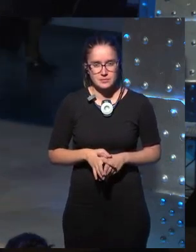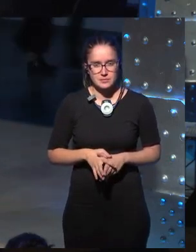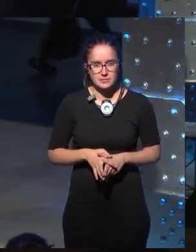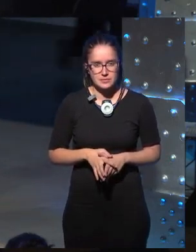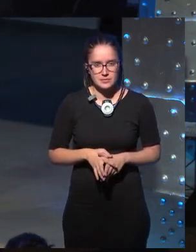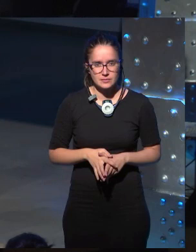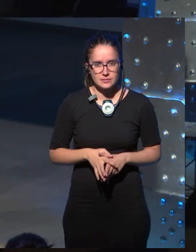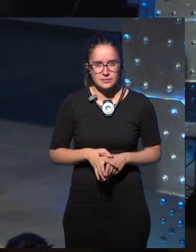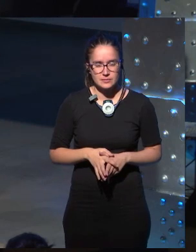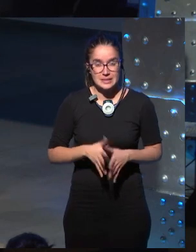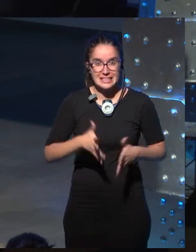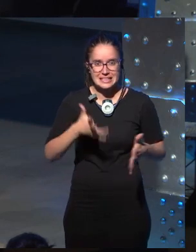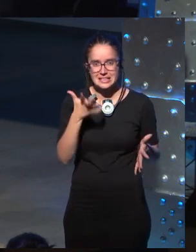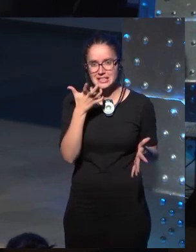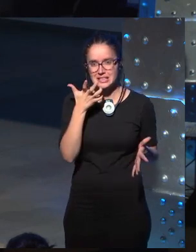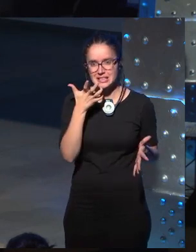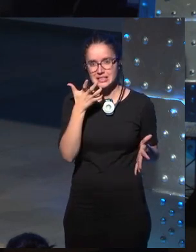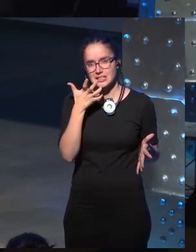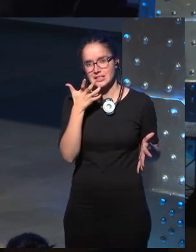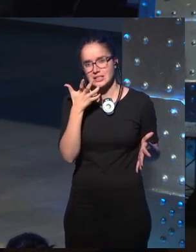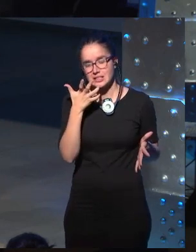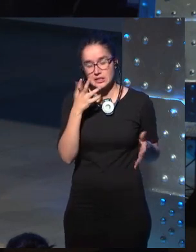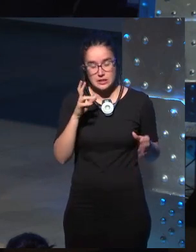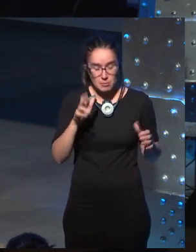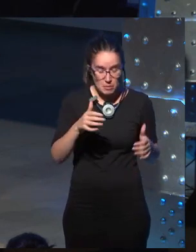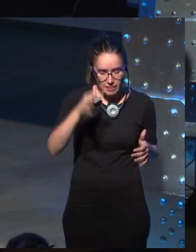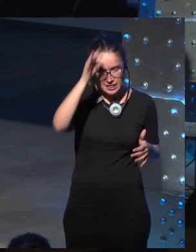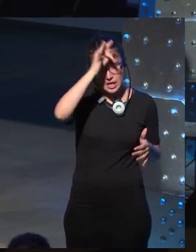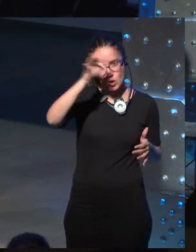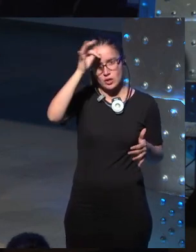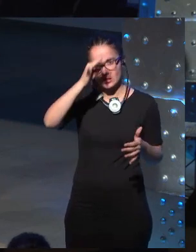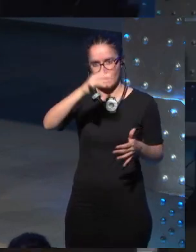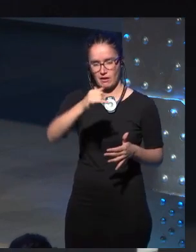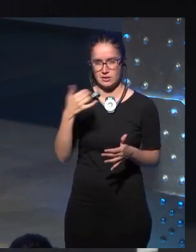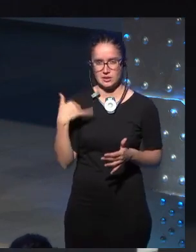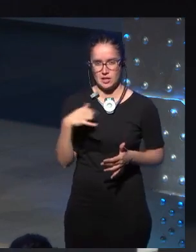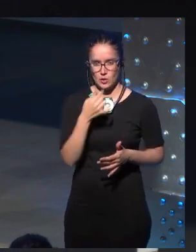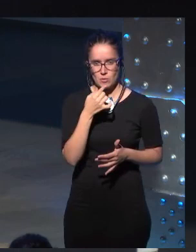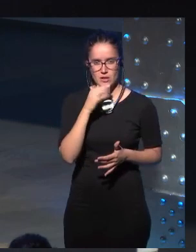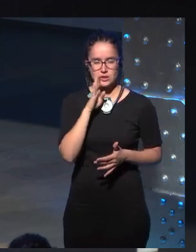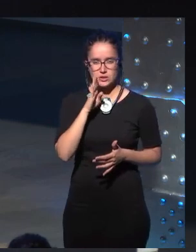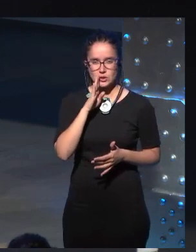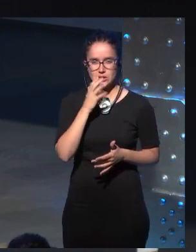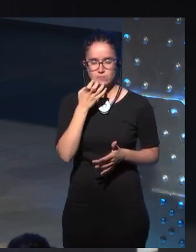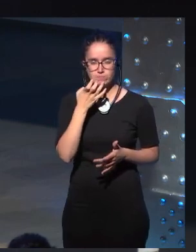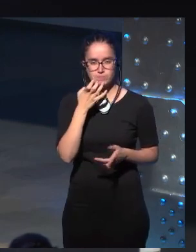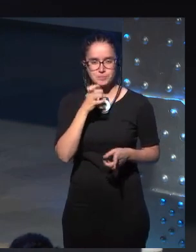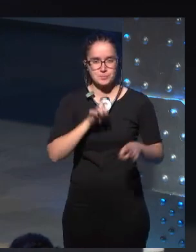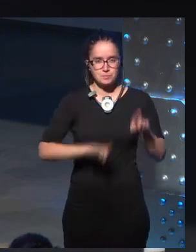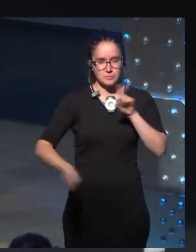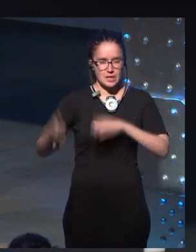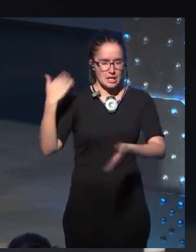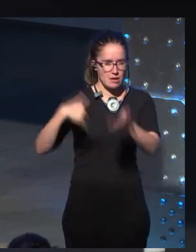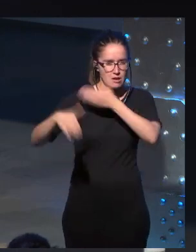If you start from the theories we have, as I said before, if you go back in time, you reach